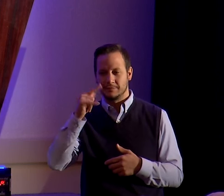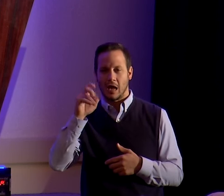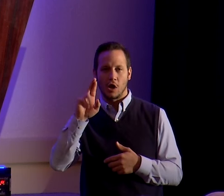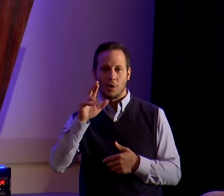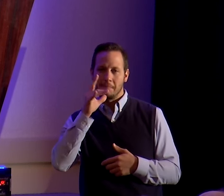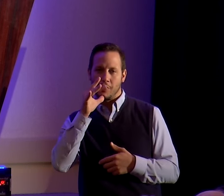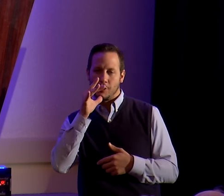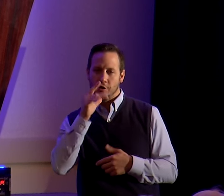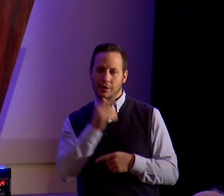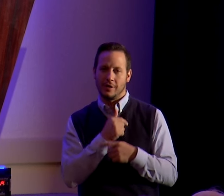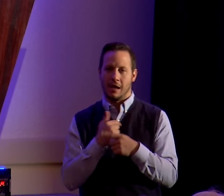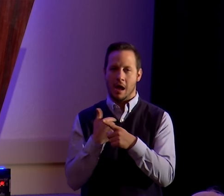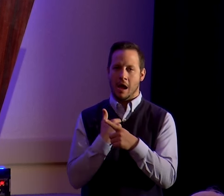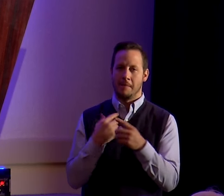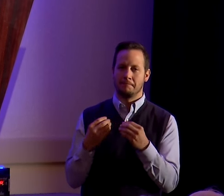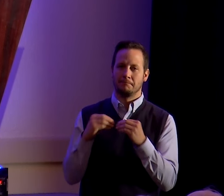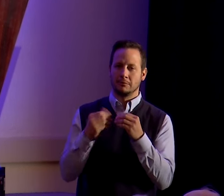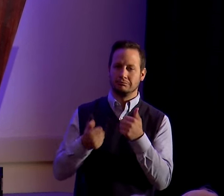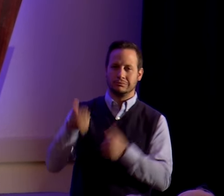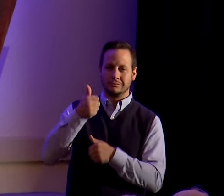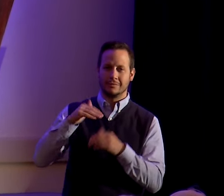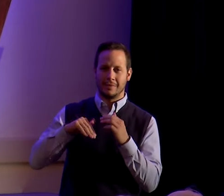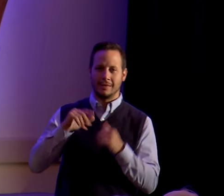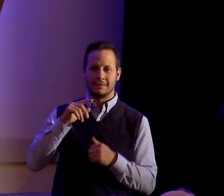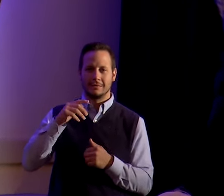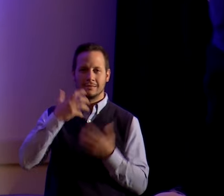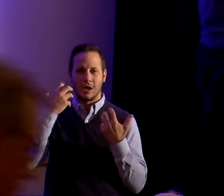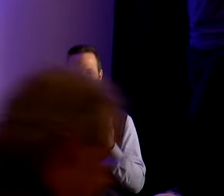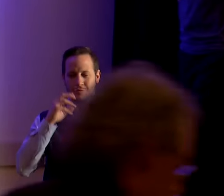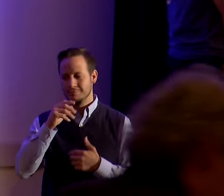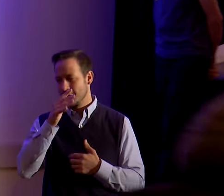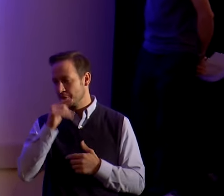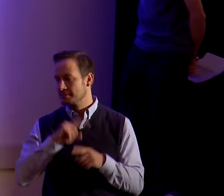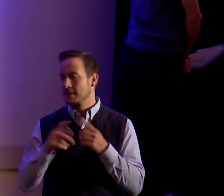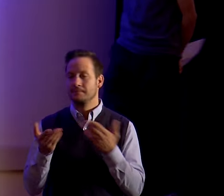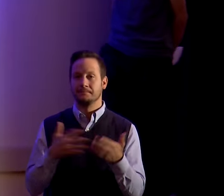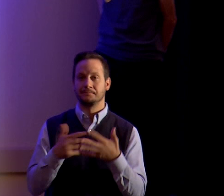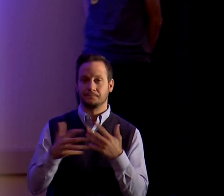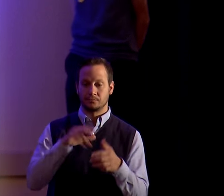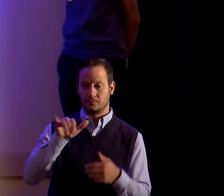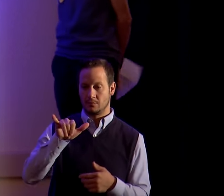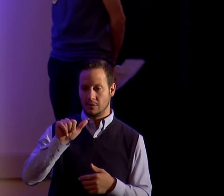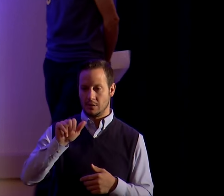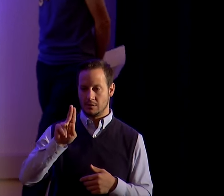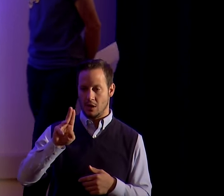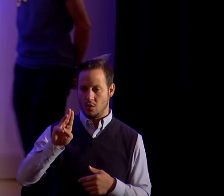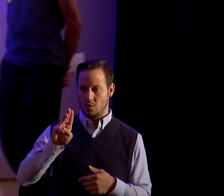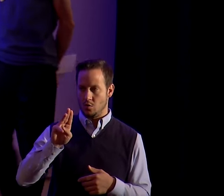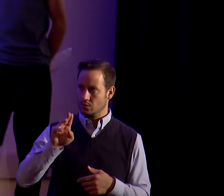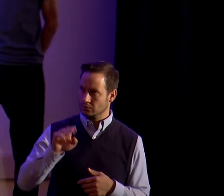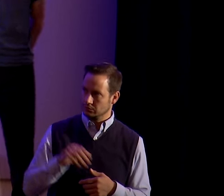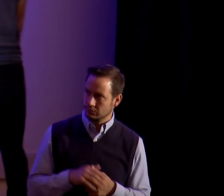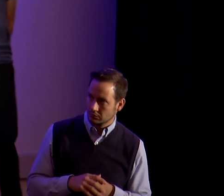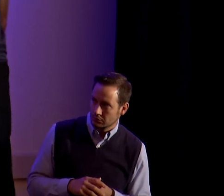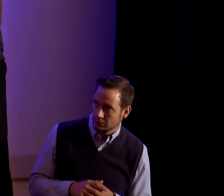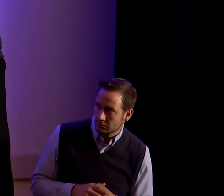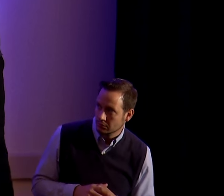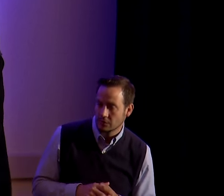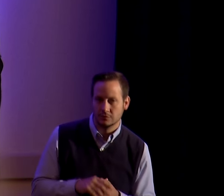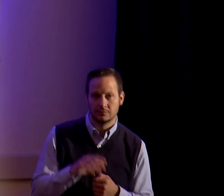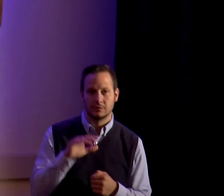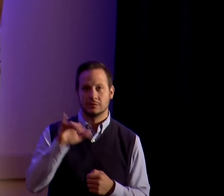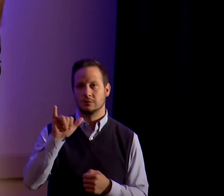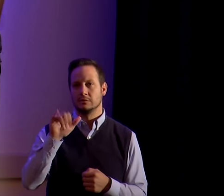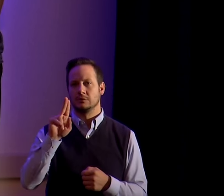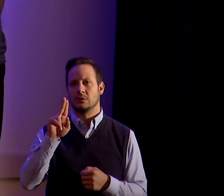Please come up here, Yau-Man Chan. He is someone who I've just had the pleasure of meeting, so he is going to be one of my friends,